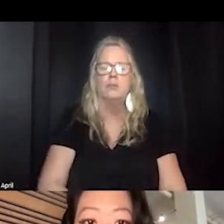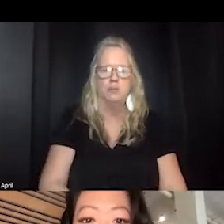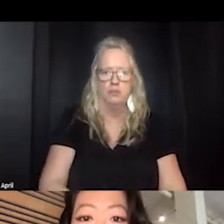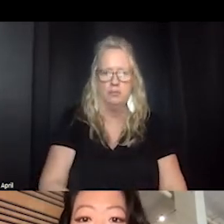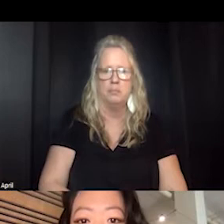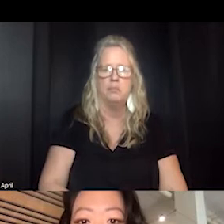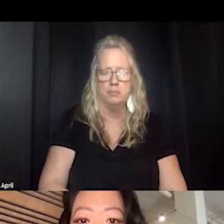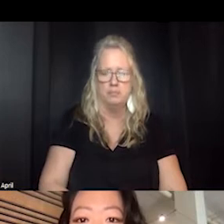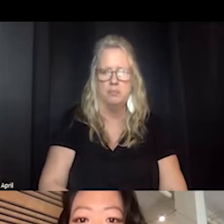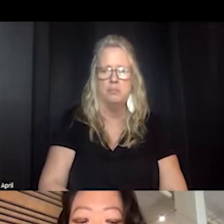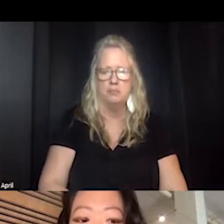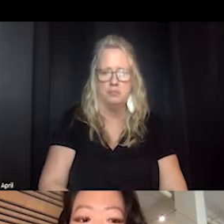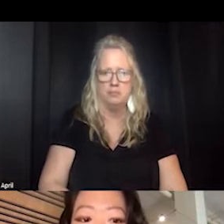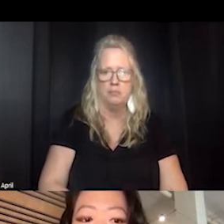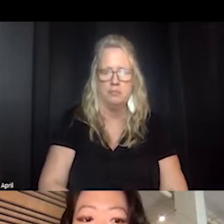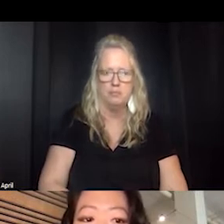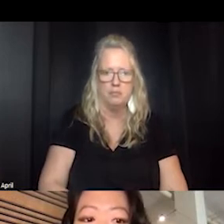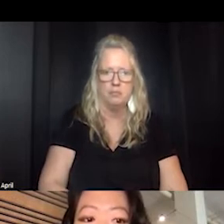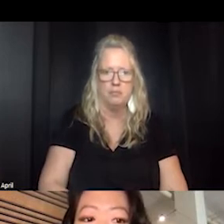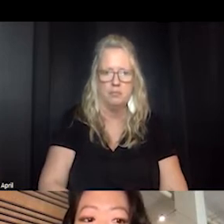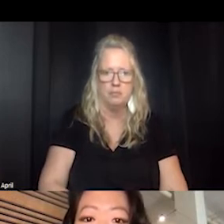And next slide.